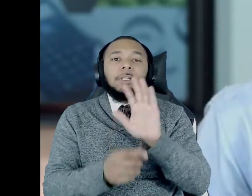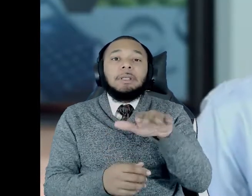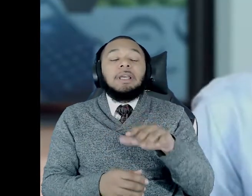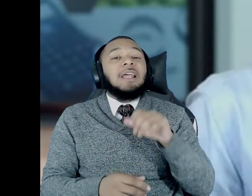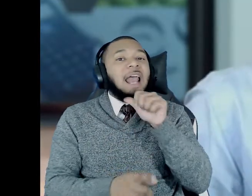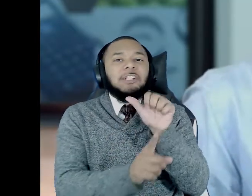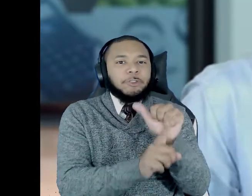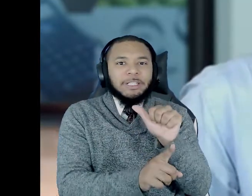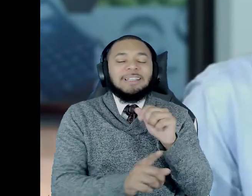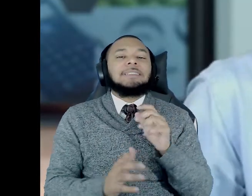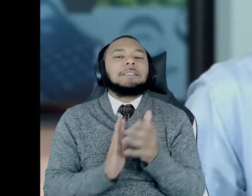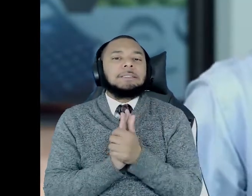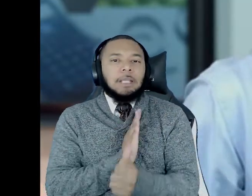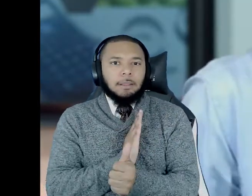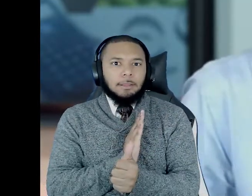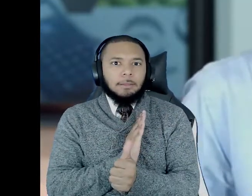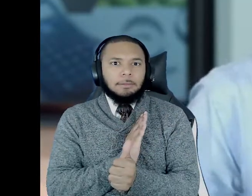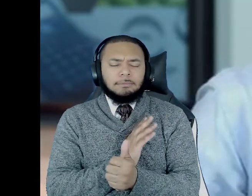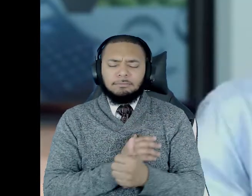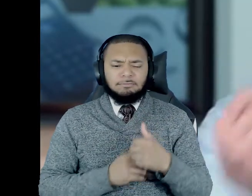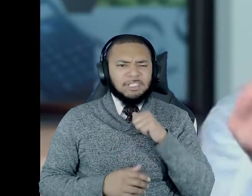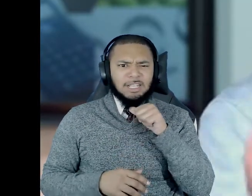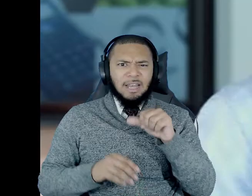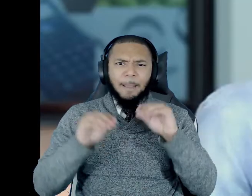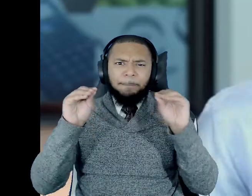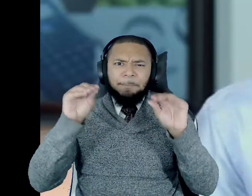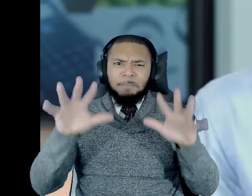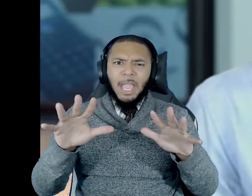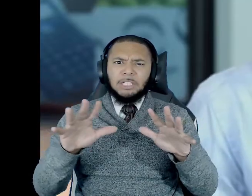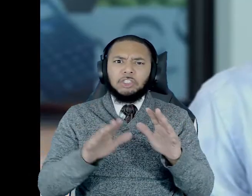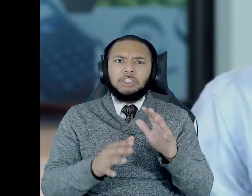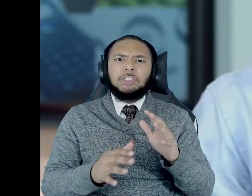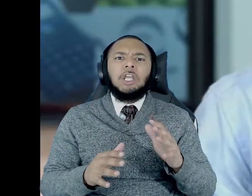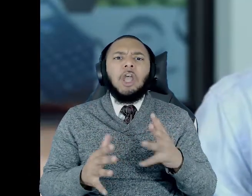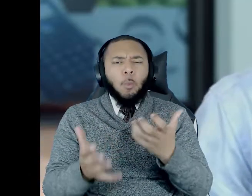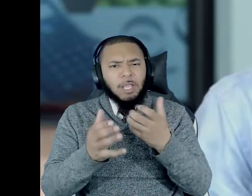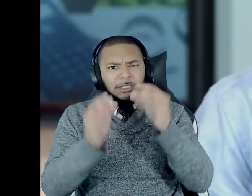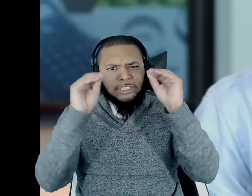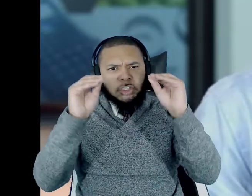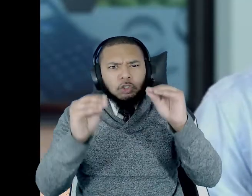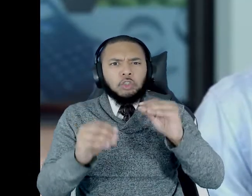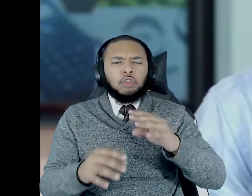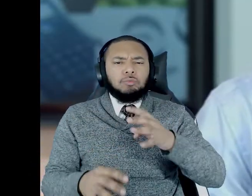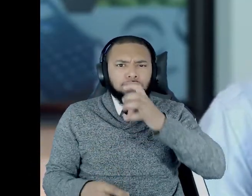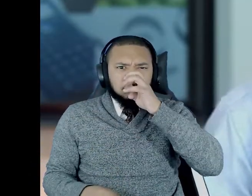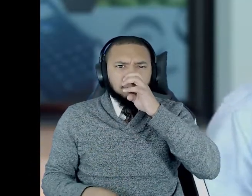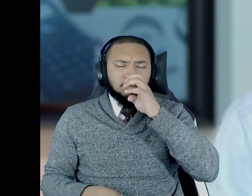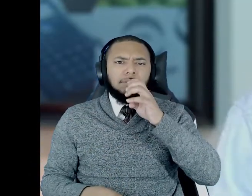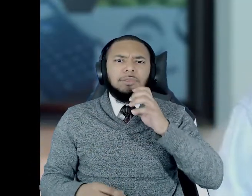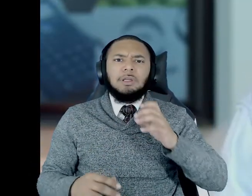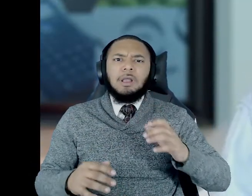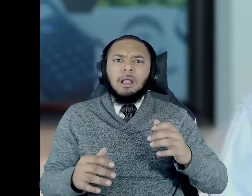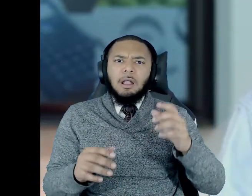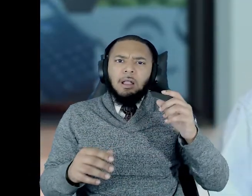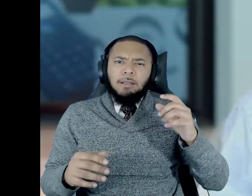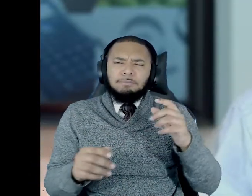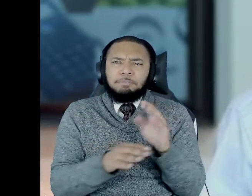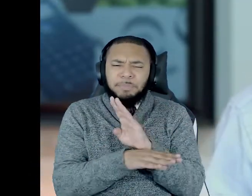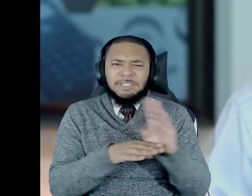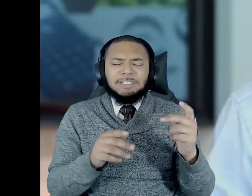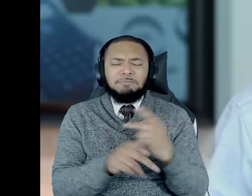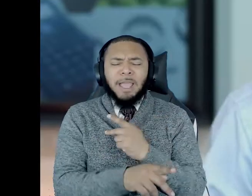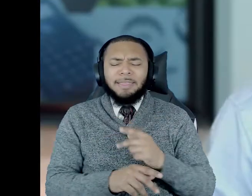tricks because this isn't a magic show. This is for you to learn some hardcore business math. So let's learn. How did I do that so